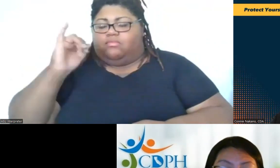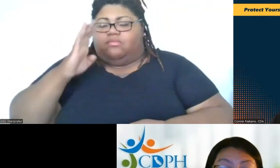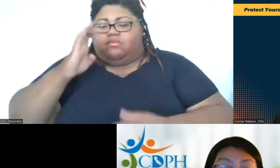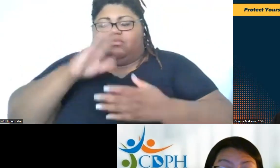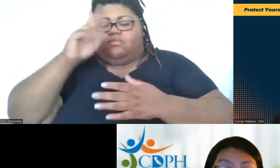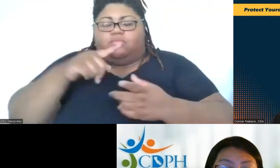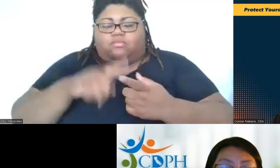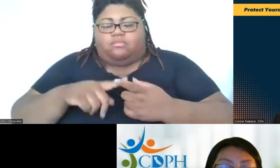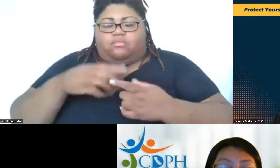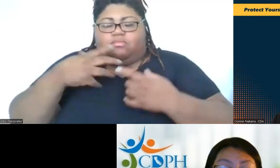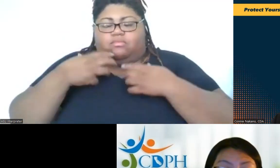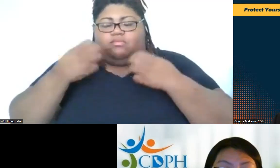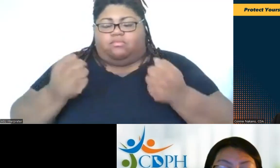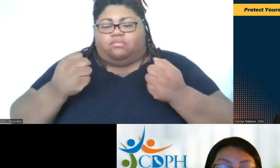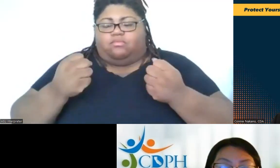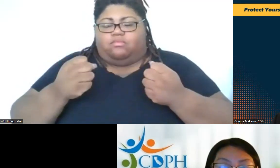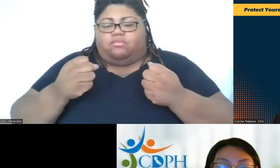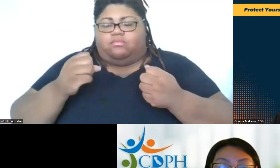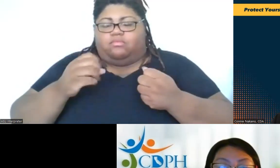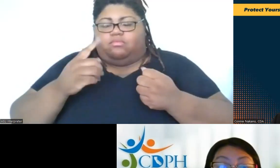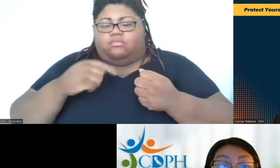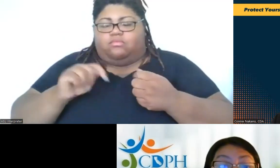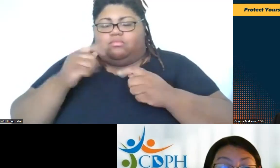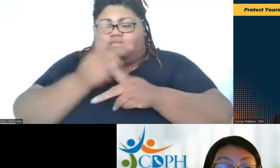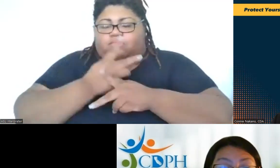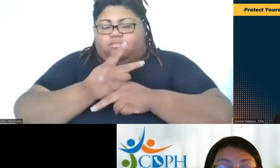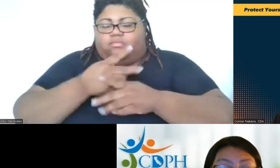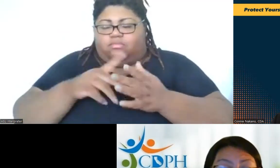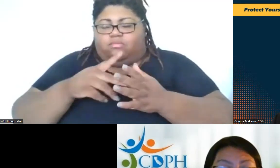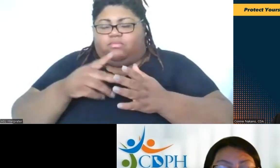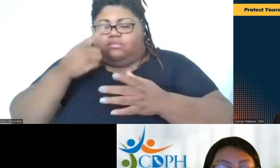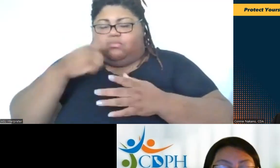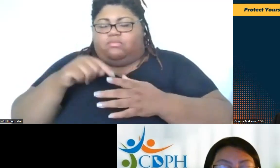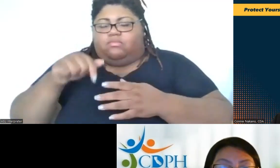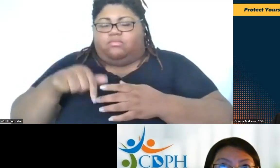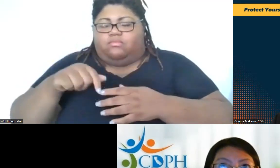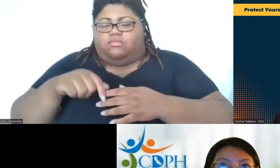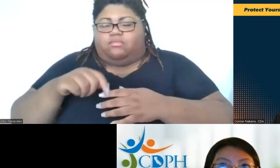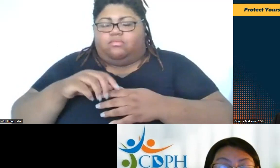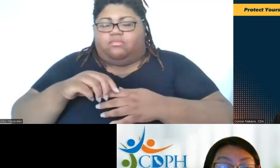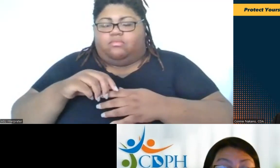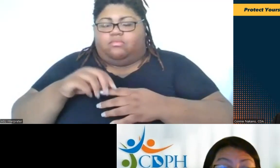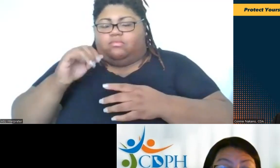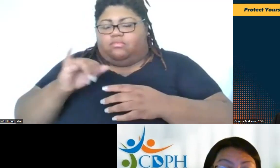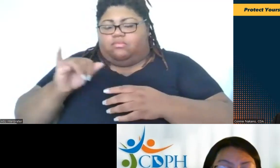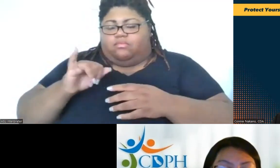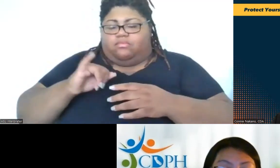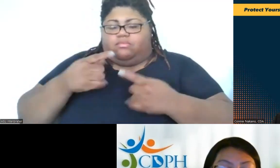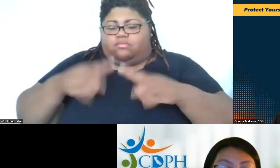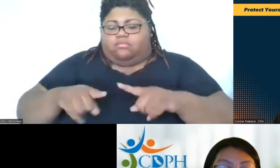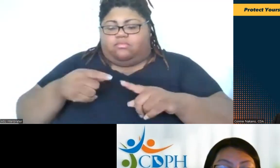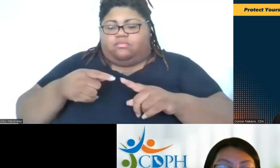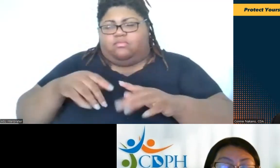plans to pay for the drug. And because of a new law that took place at the end of September